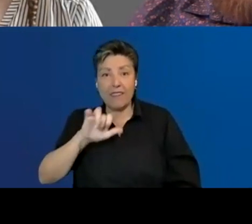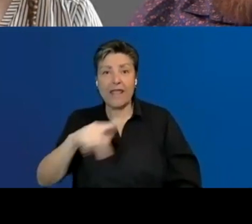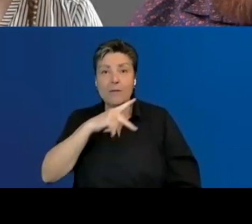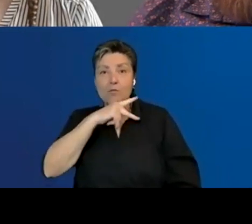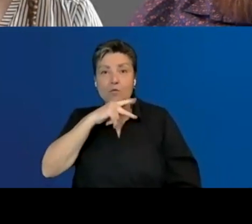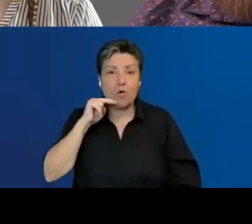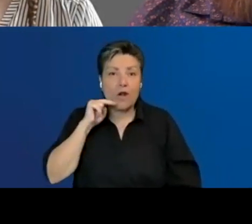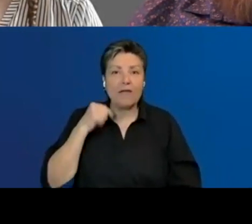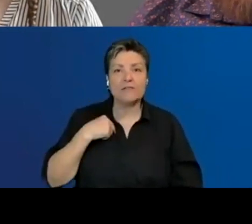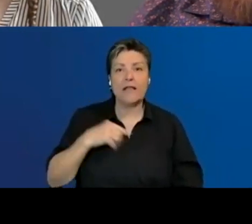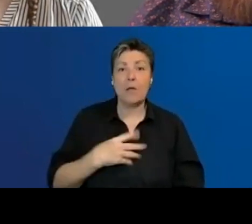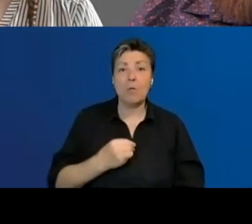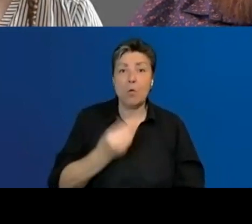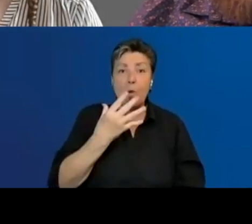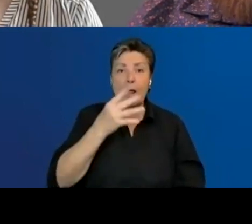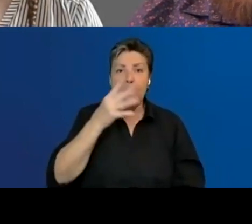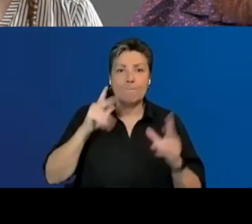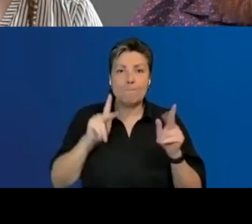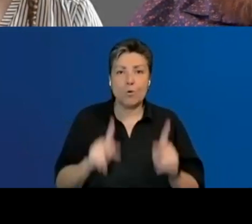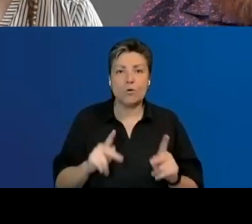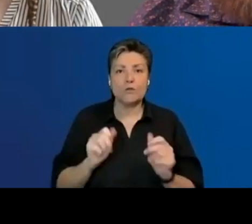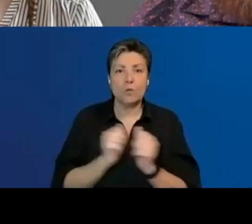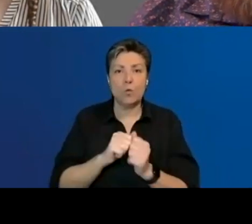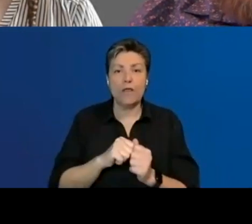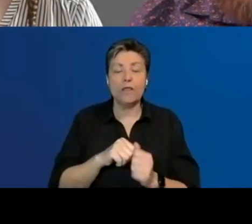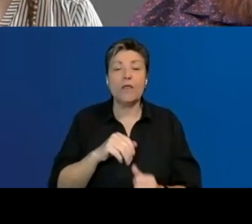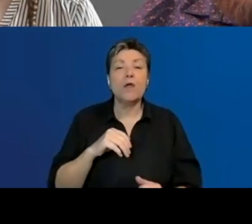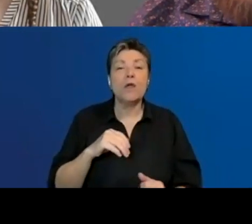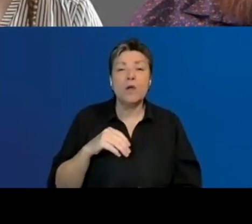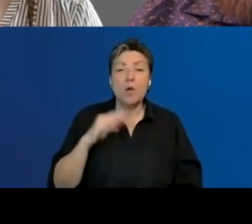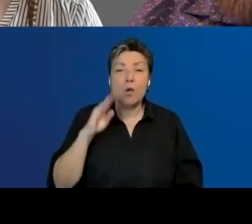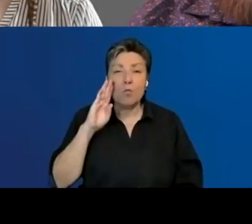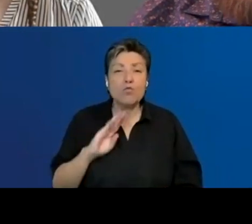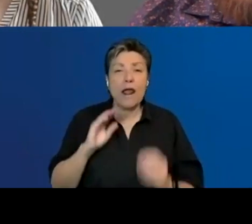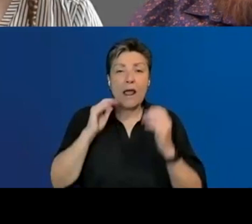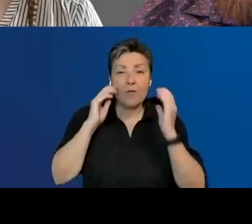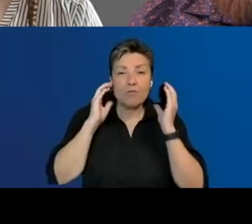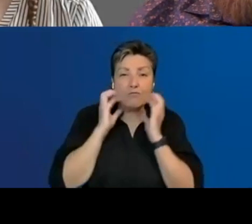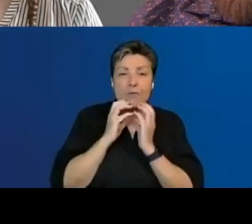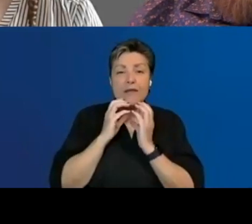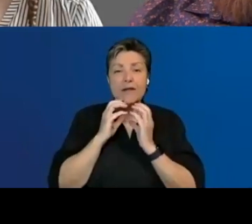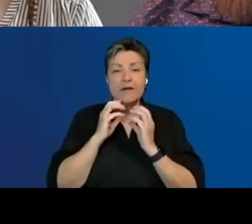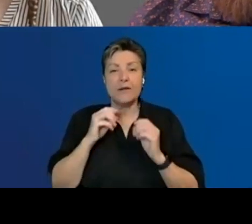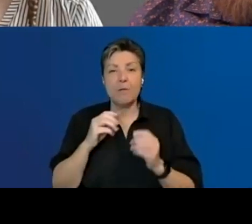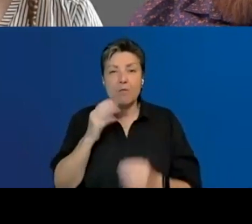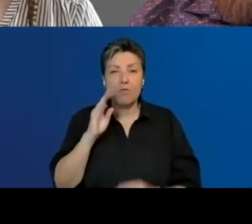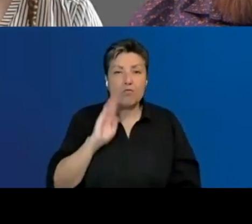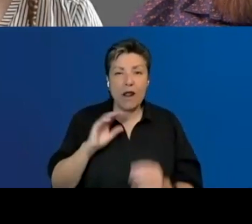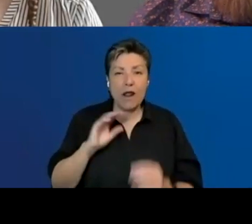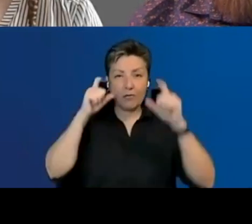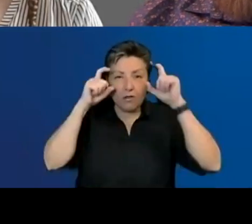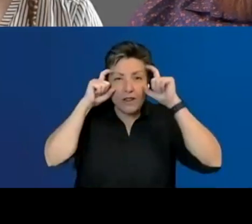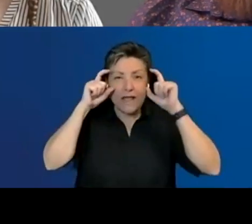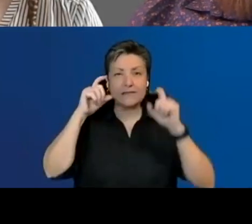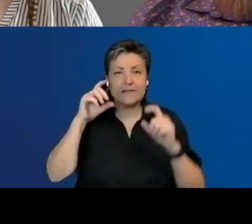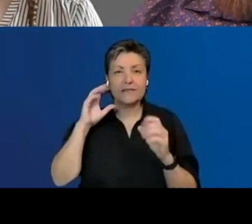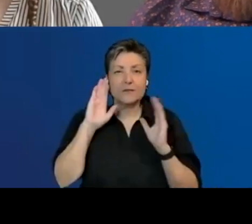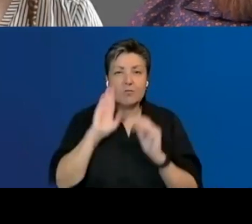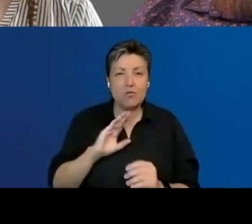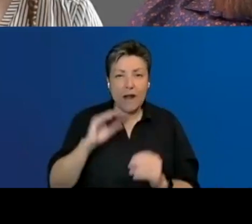white person with a brown beard, brown glasses, brown hair, and a blue polka dot shirt.